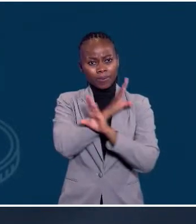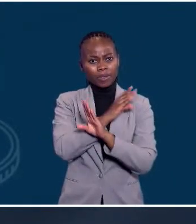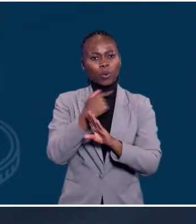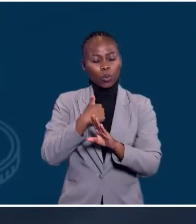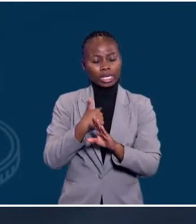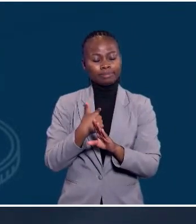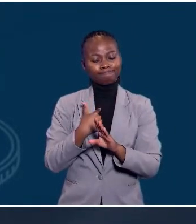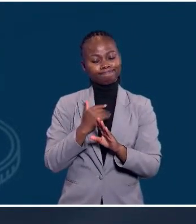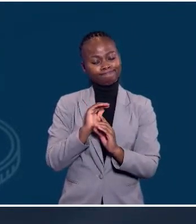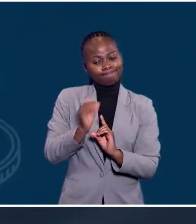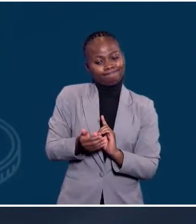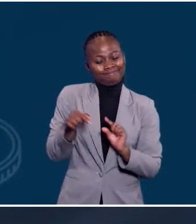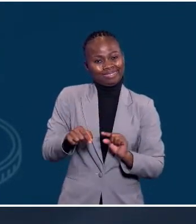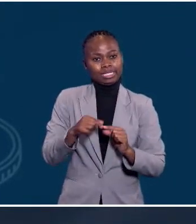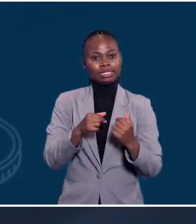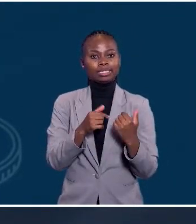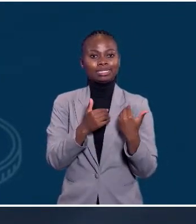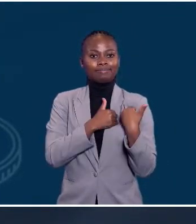ourselves.